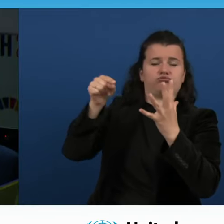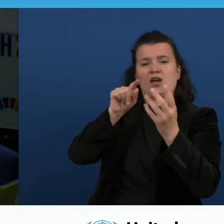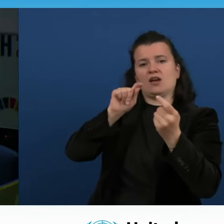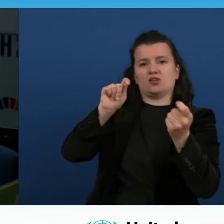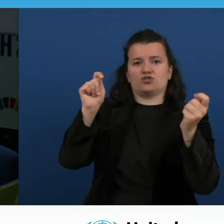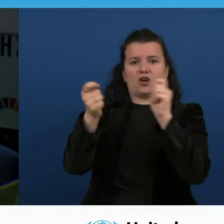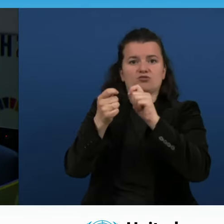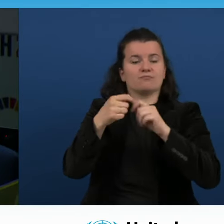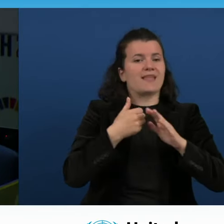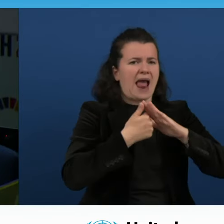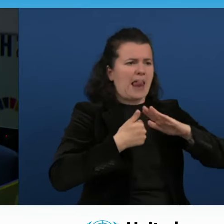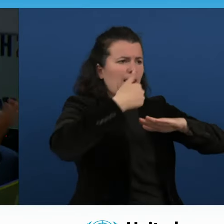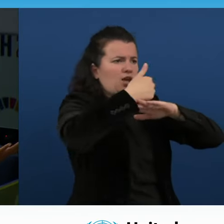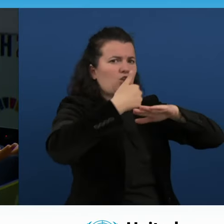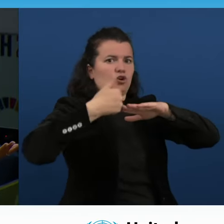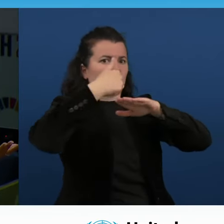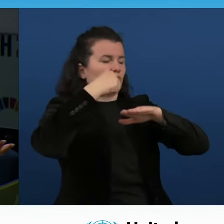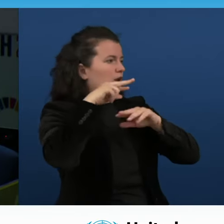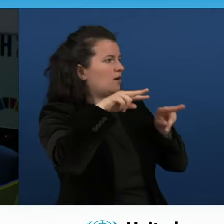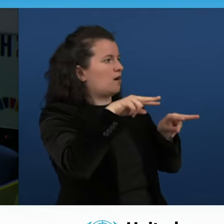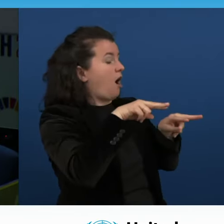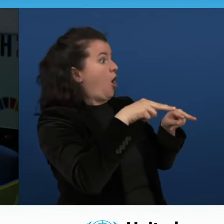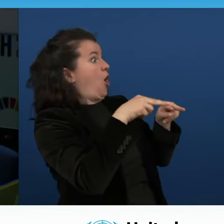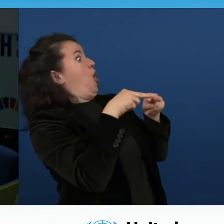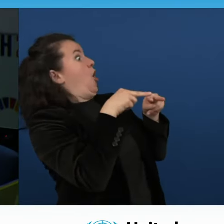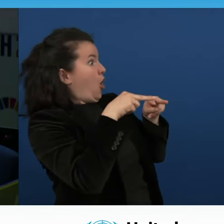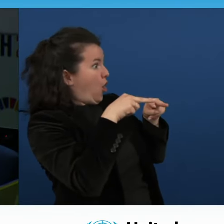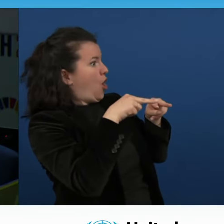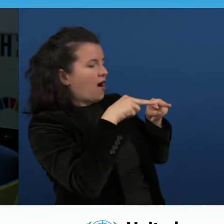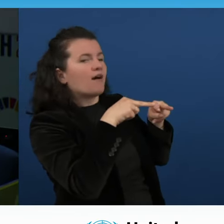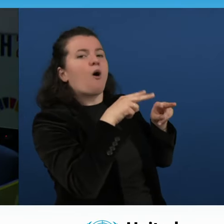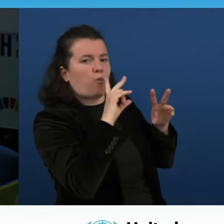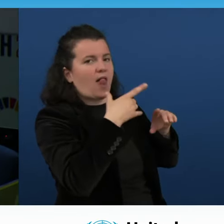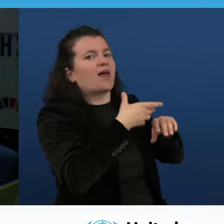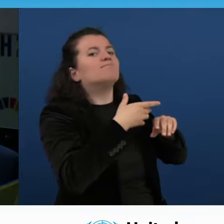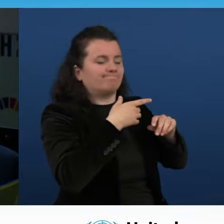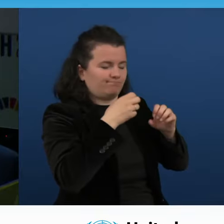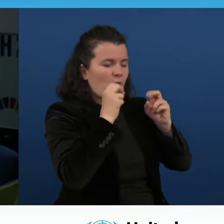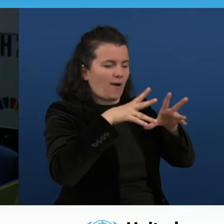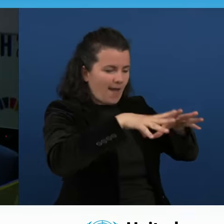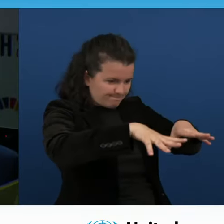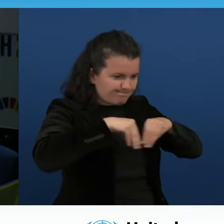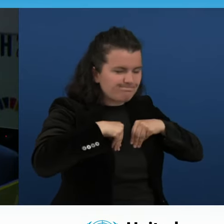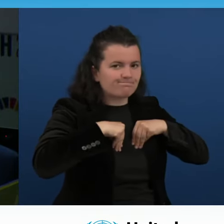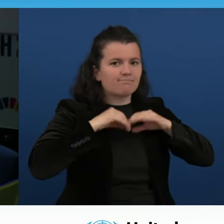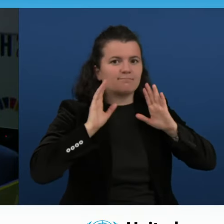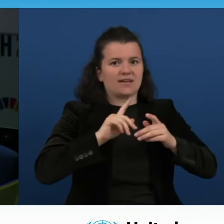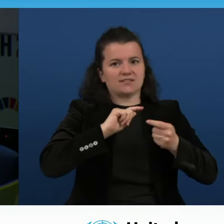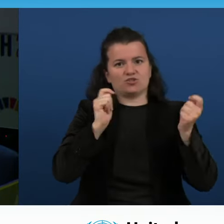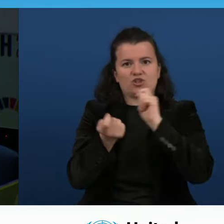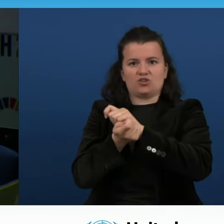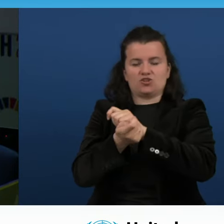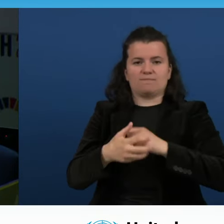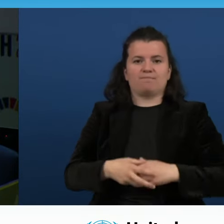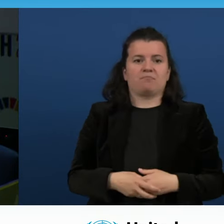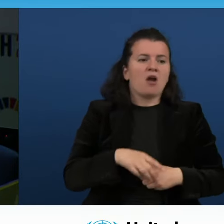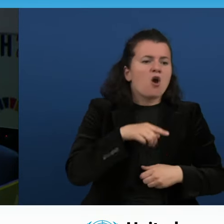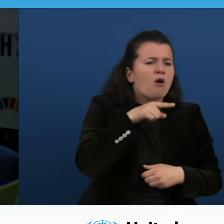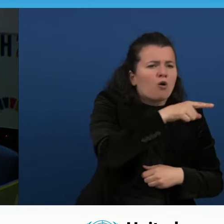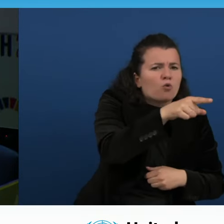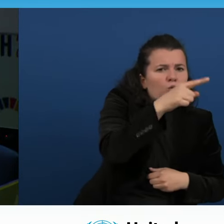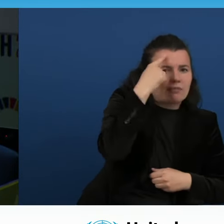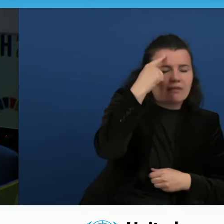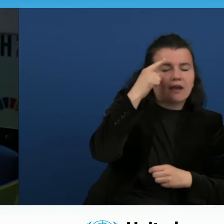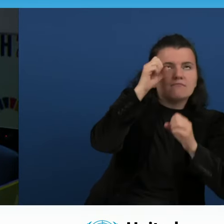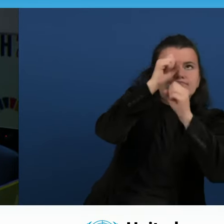take action. So from these narratives, the core lessons that I've learned is that no dream is too big. When you equip yourself